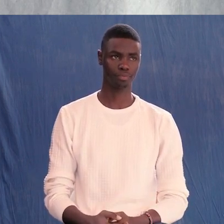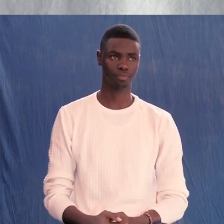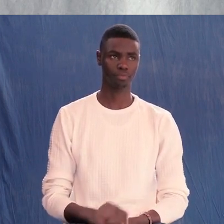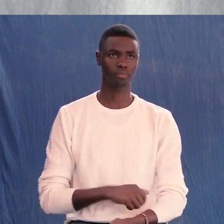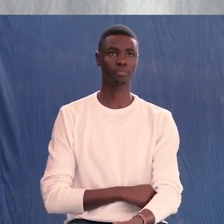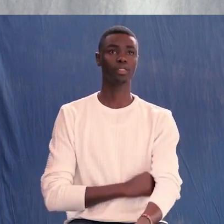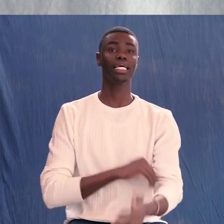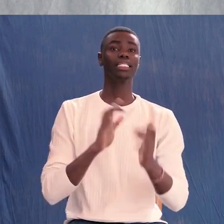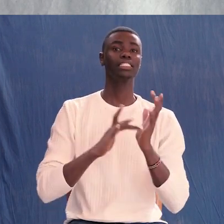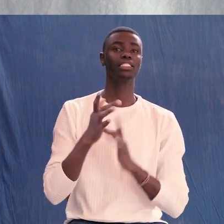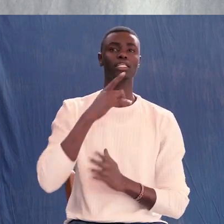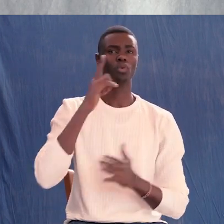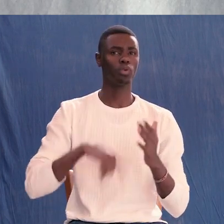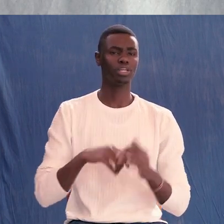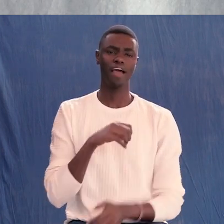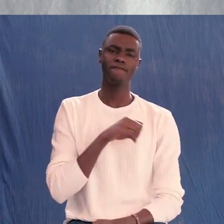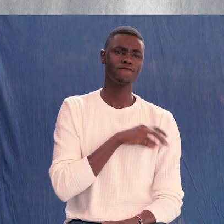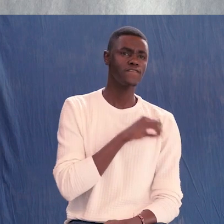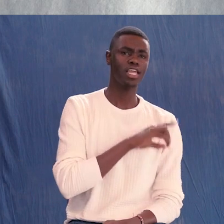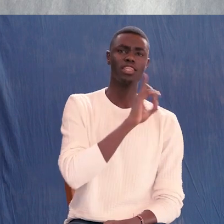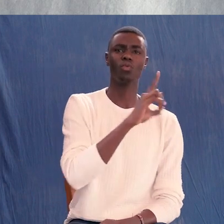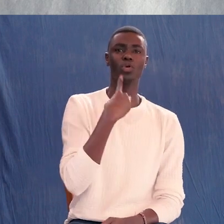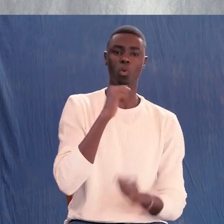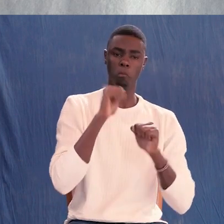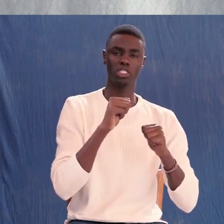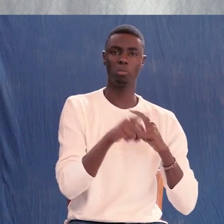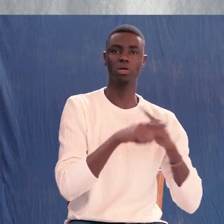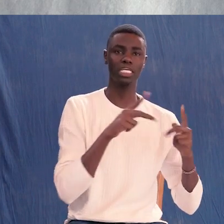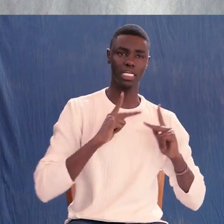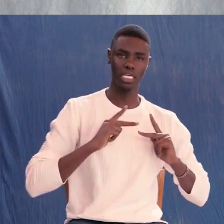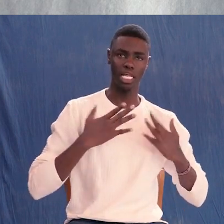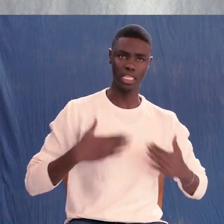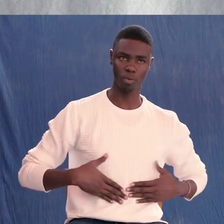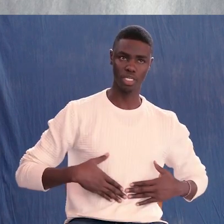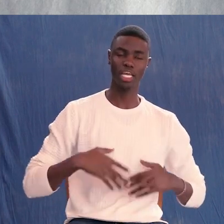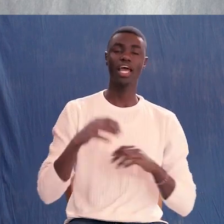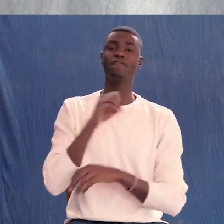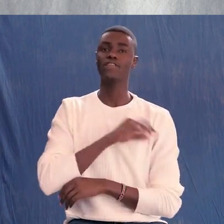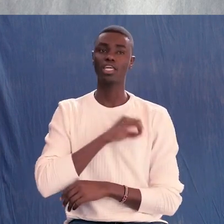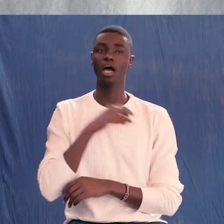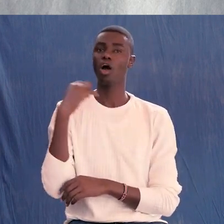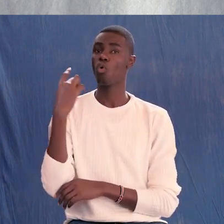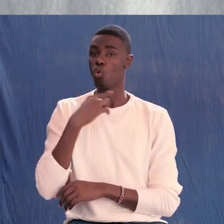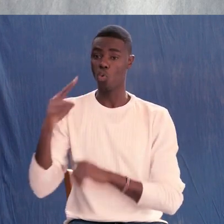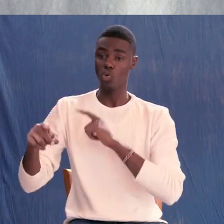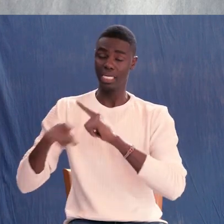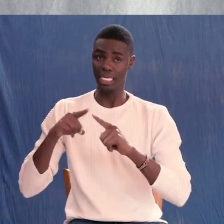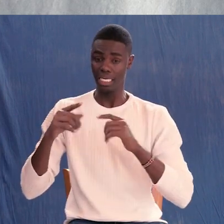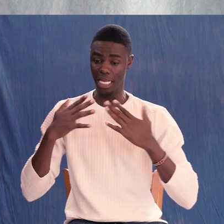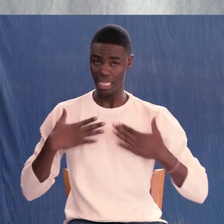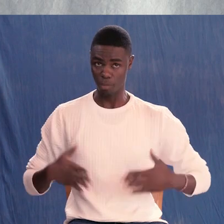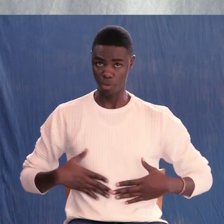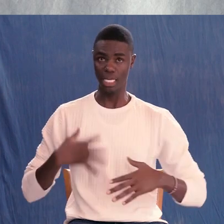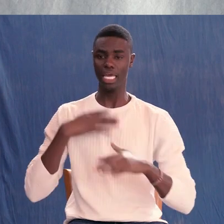As Jesus says, don't fear the one who is able to kill the body. Fear the one who is able to kill the body and